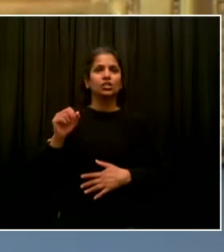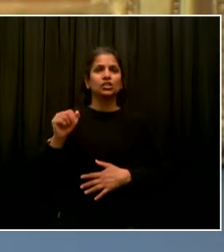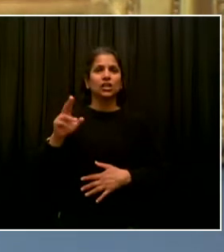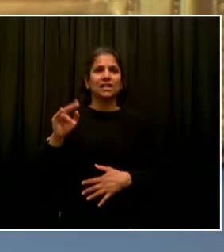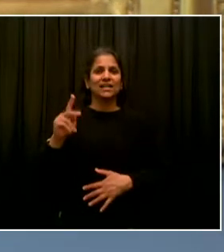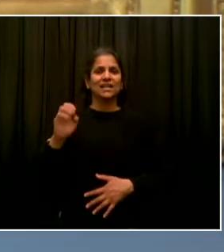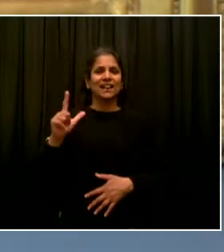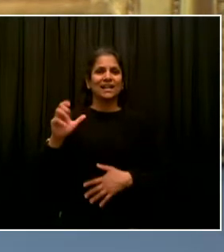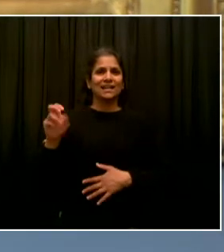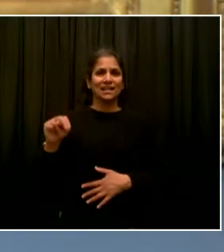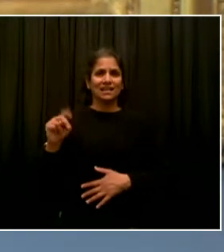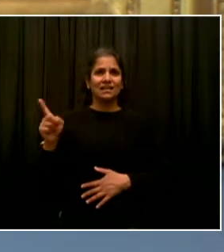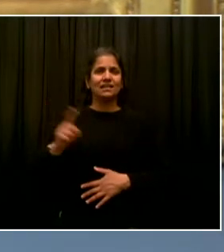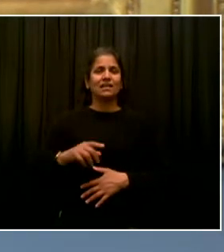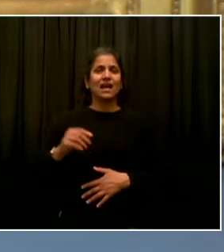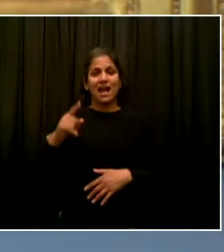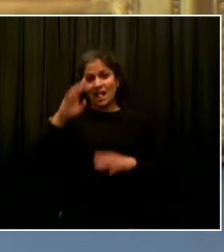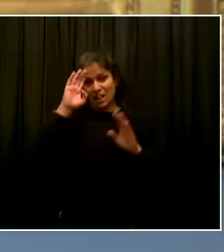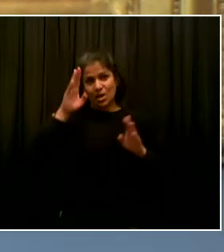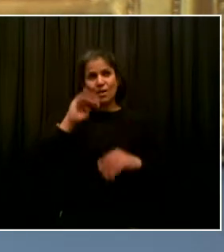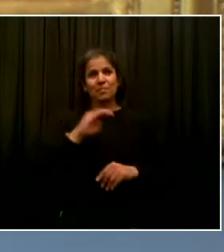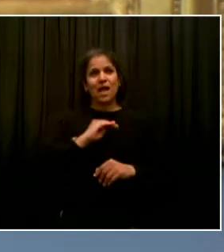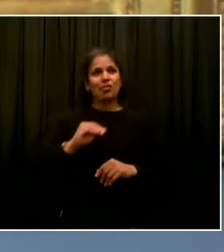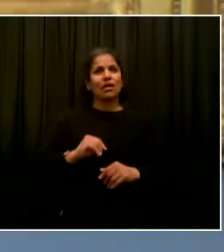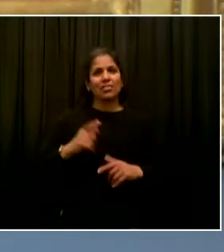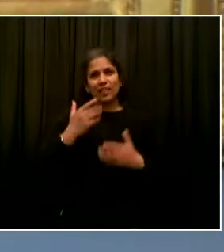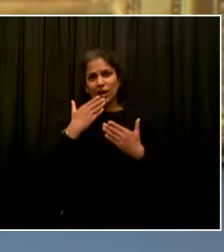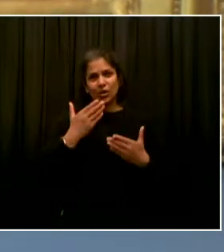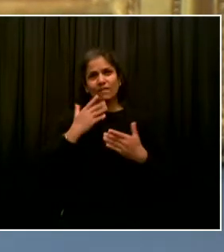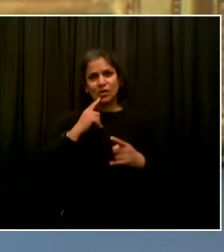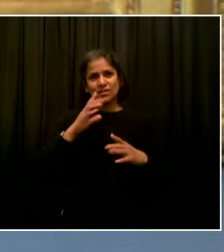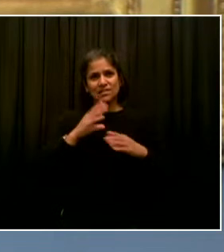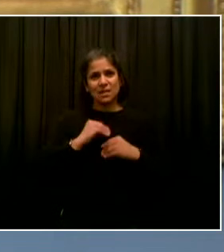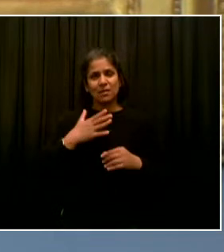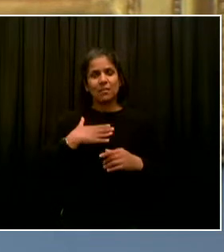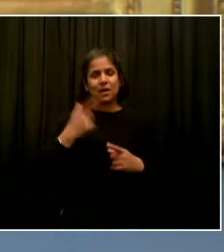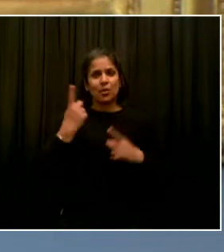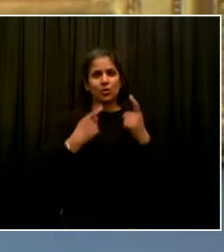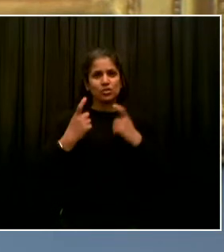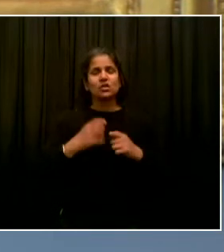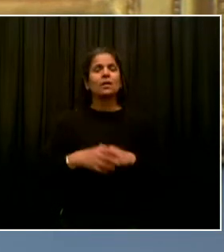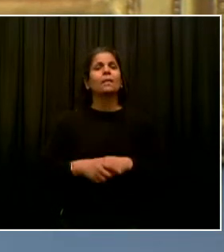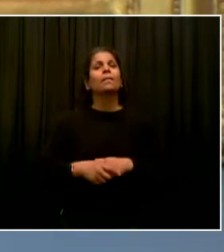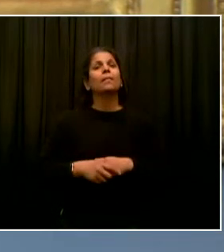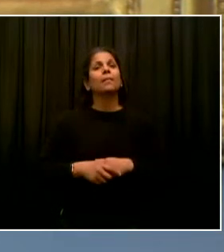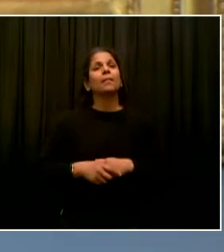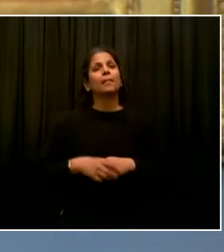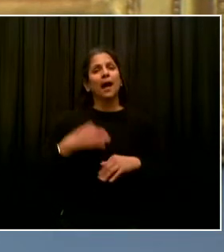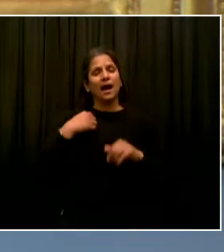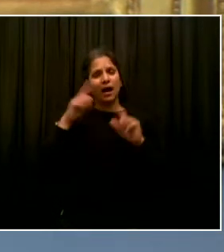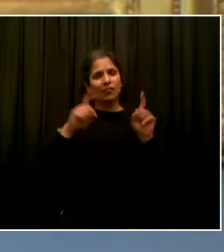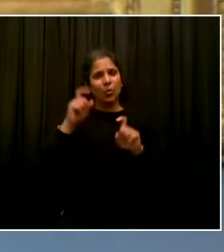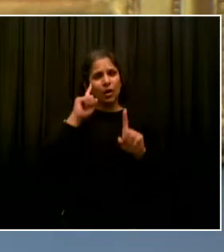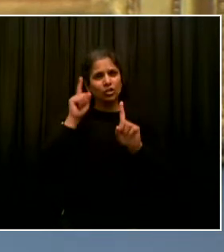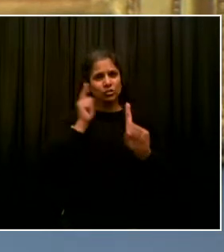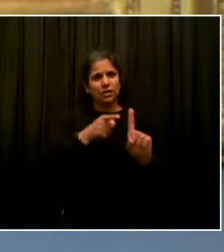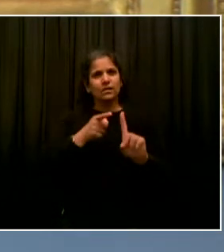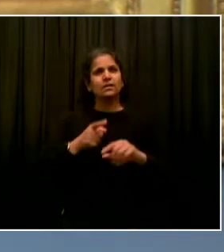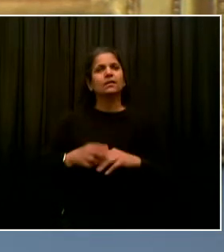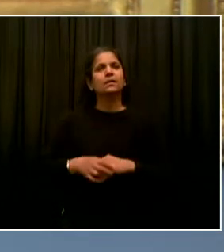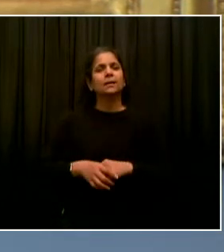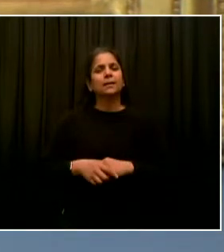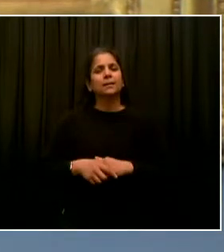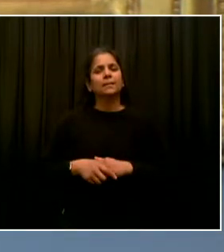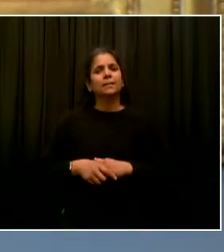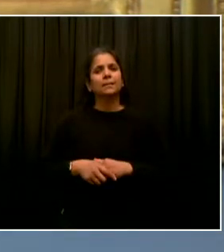Hey, Mayor, thanks for taking my question. Thank you. I have sort of a more practical question about how this will work for parents sending their kids to school